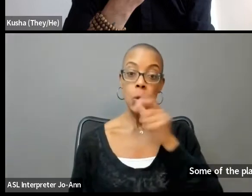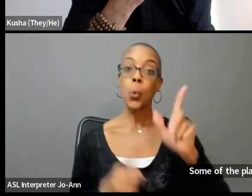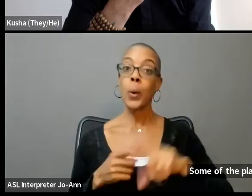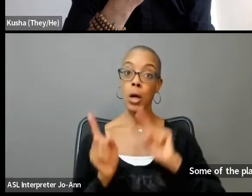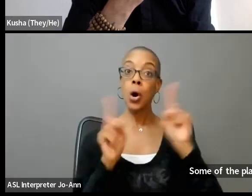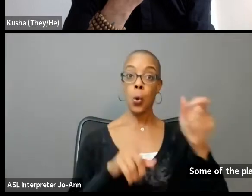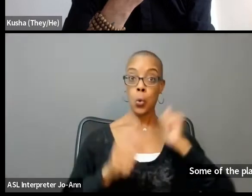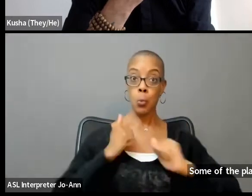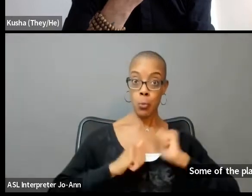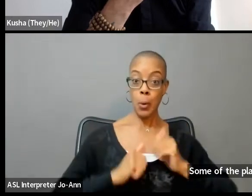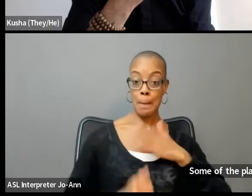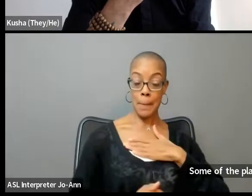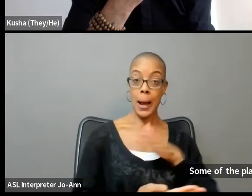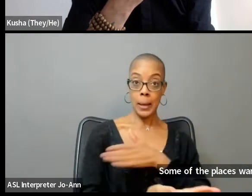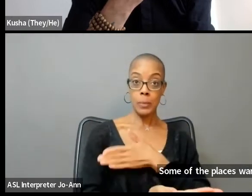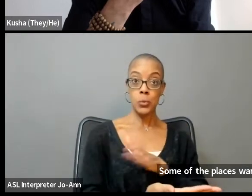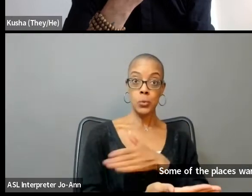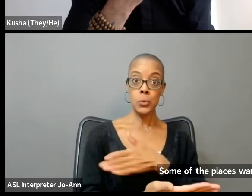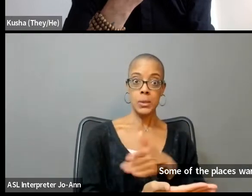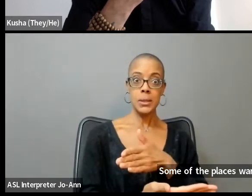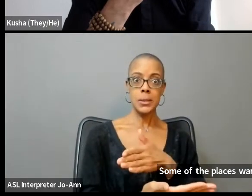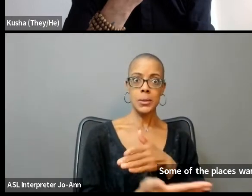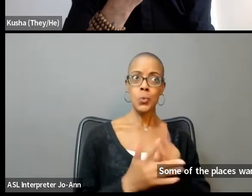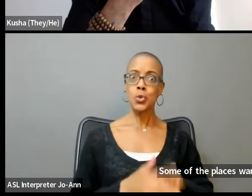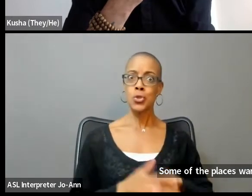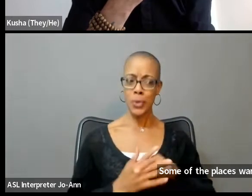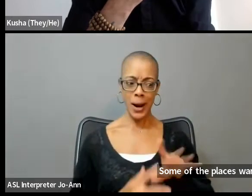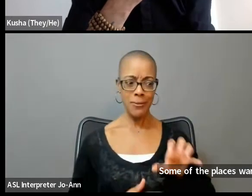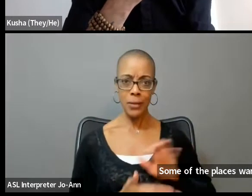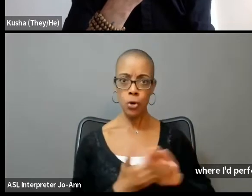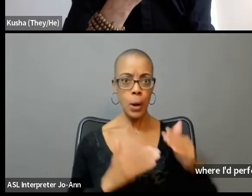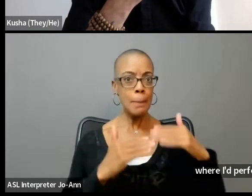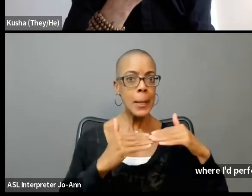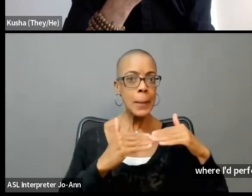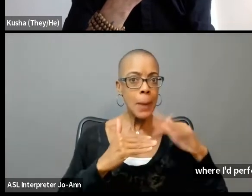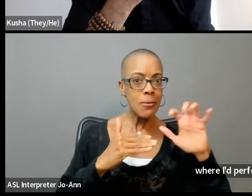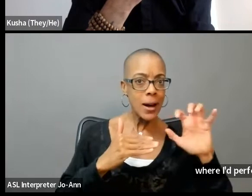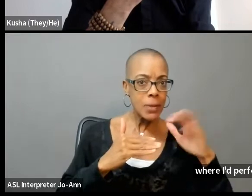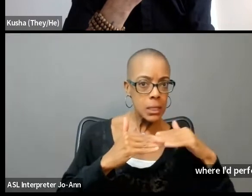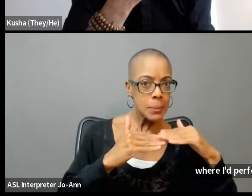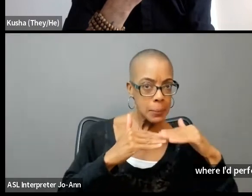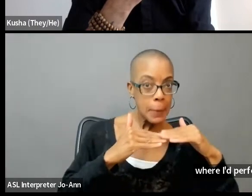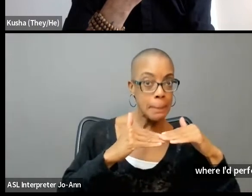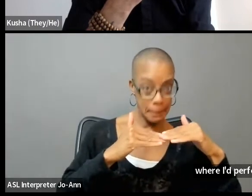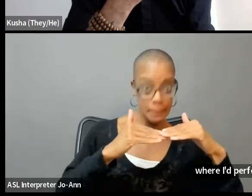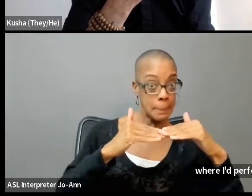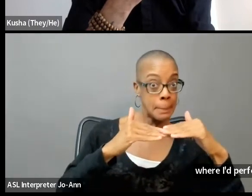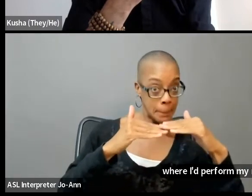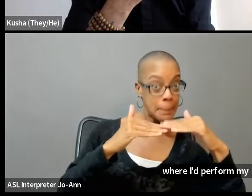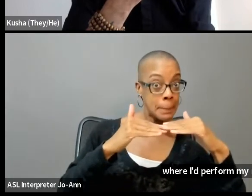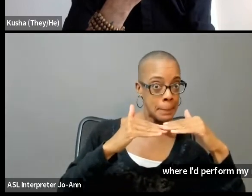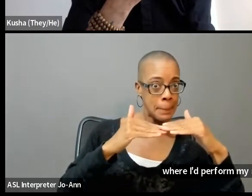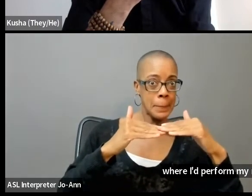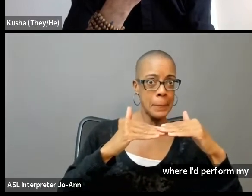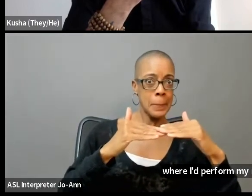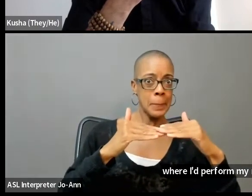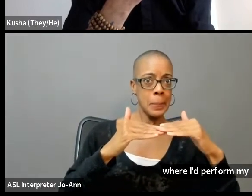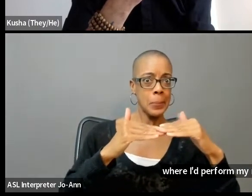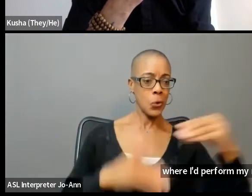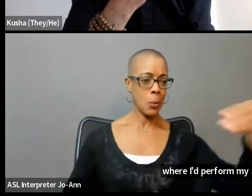I perform my music, we start at $500. We're not, you know, so handing me $100